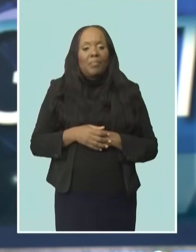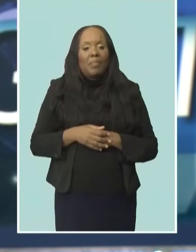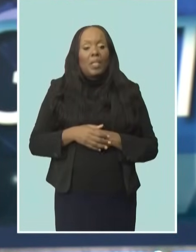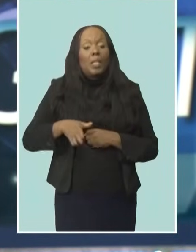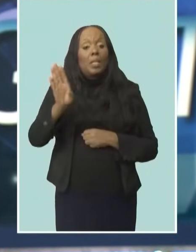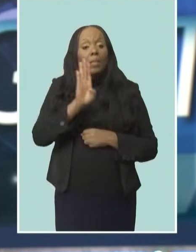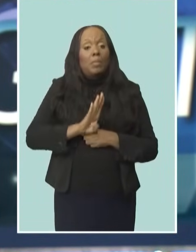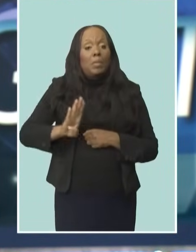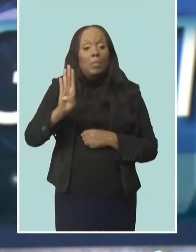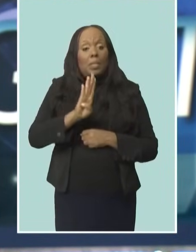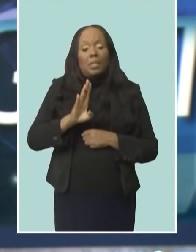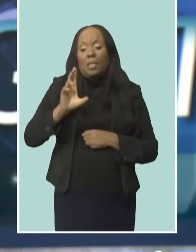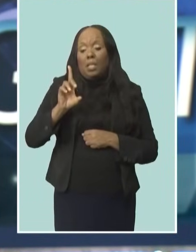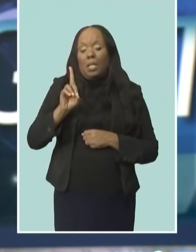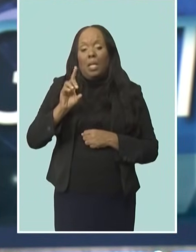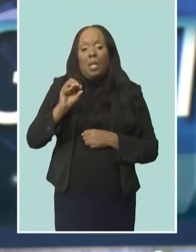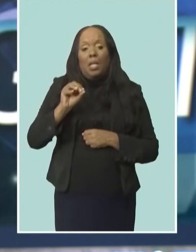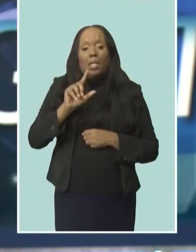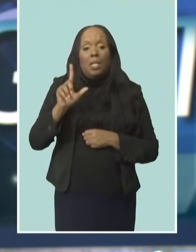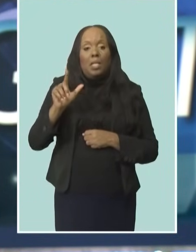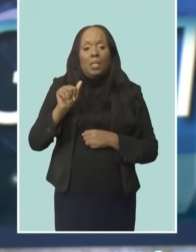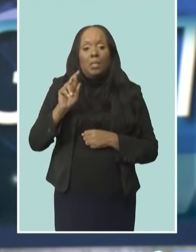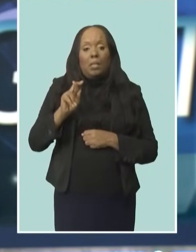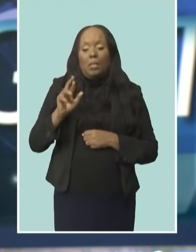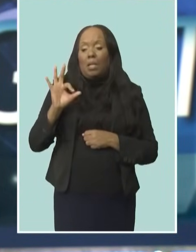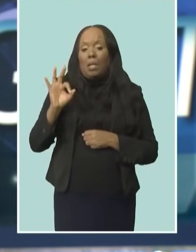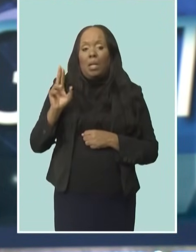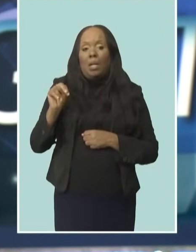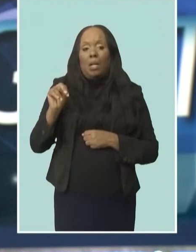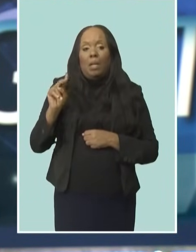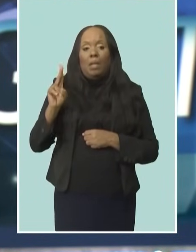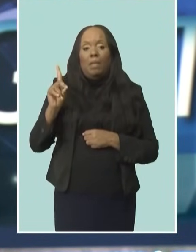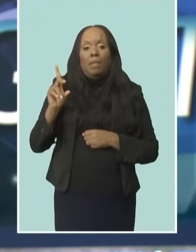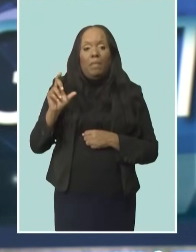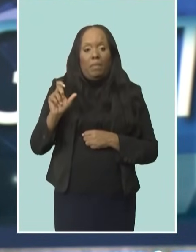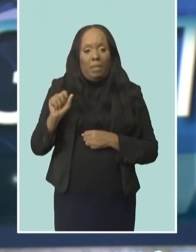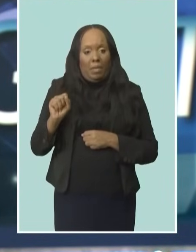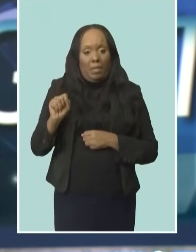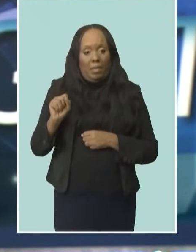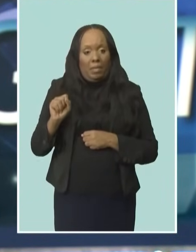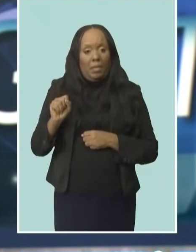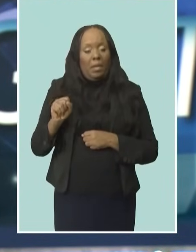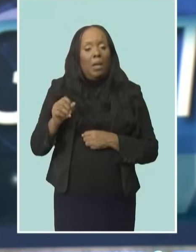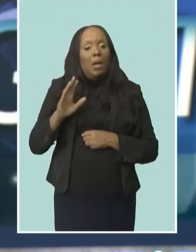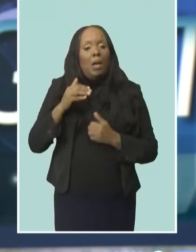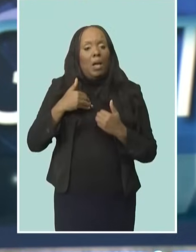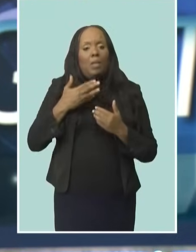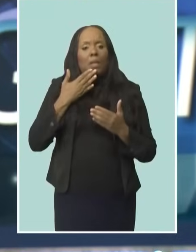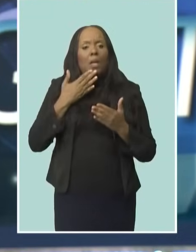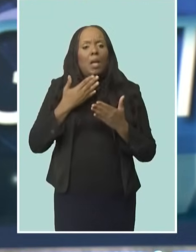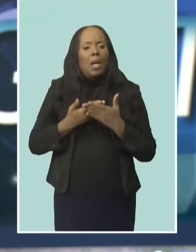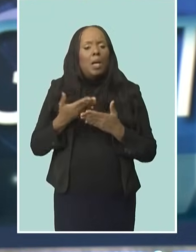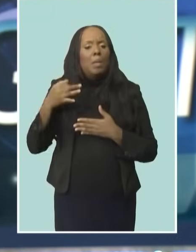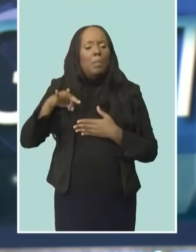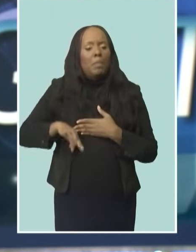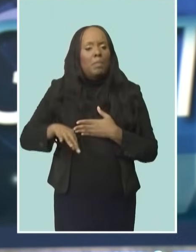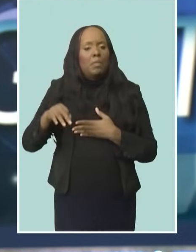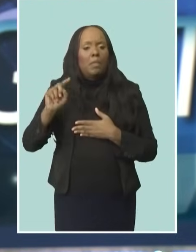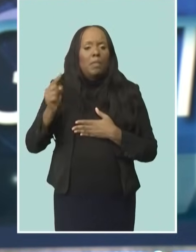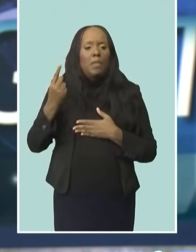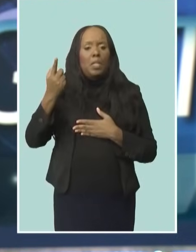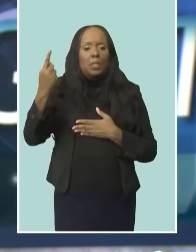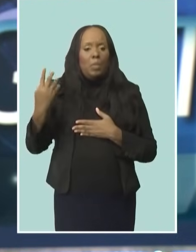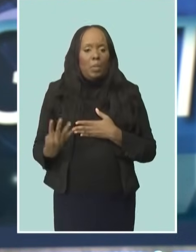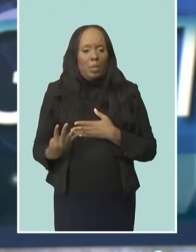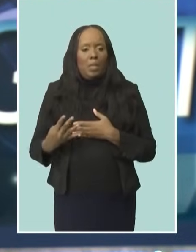The Barbados dollar funds managed by Fortress Fund managers all experienced healthy returns for the first quarter of this year. That